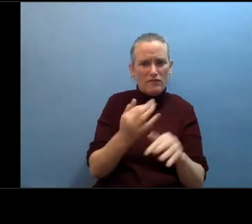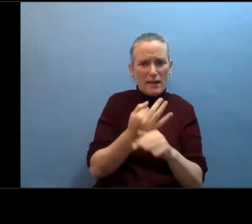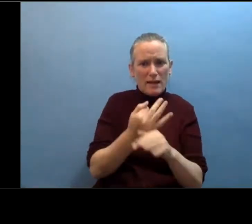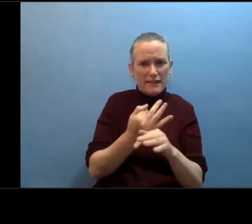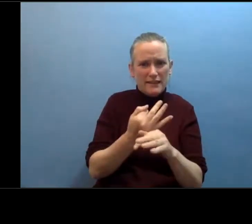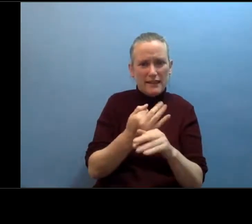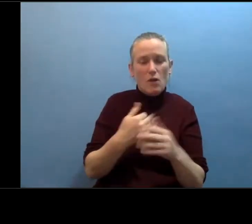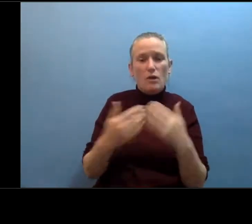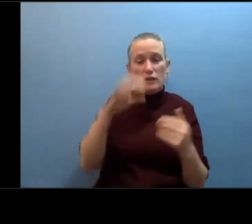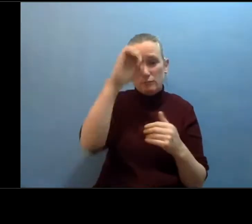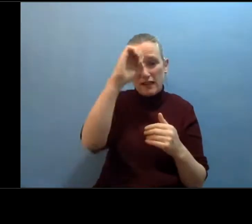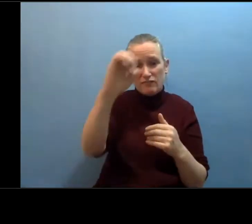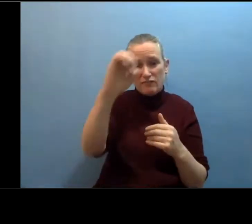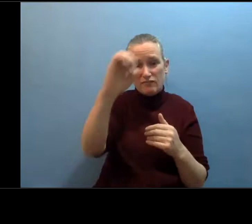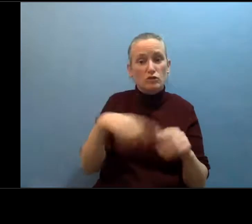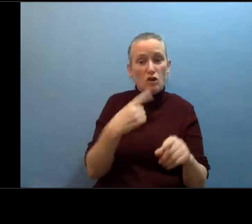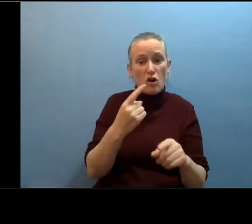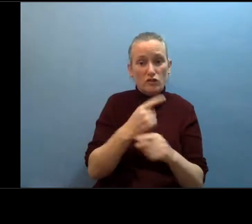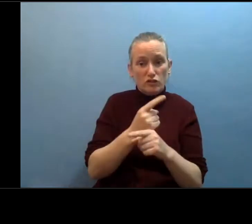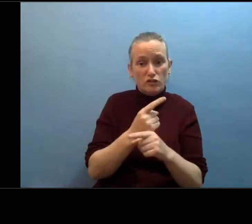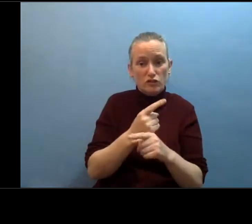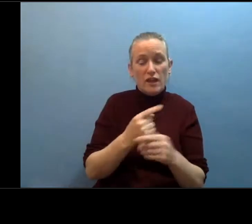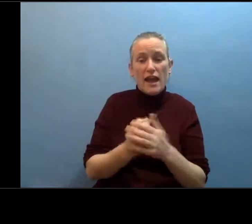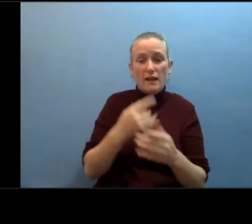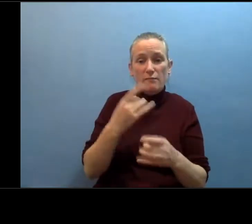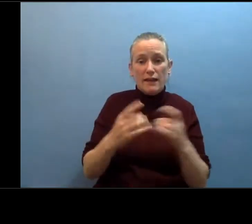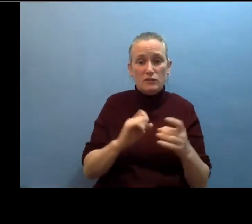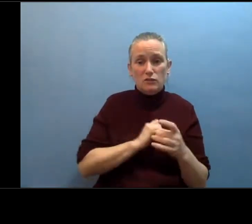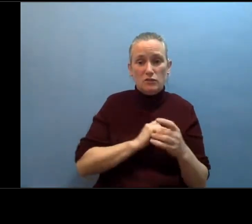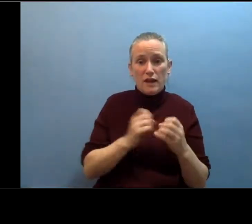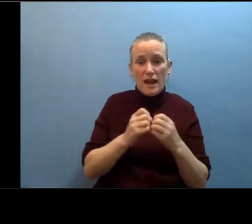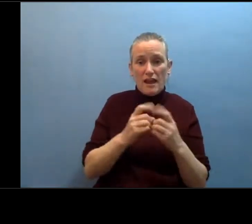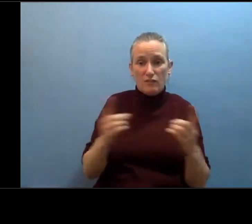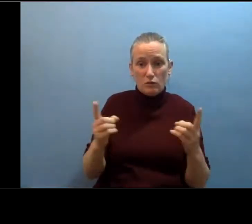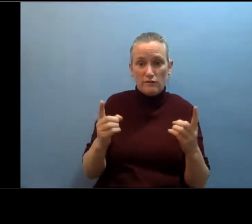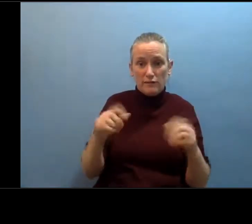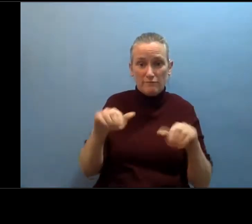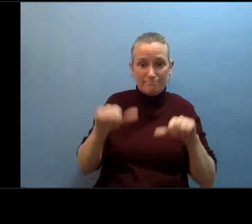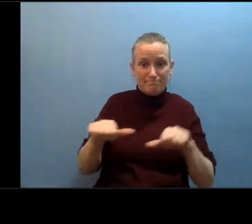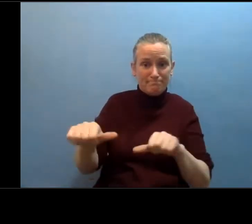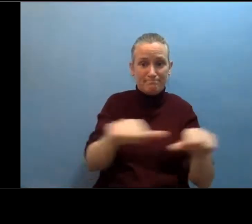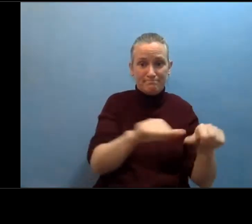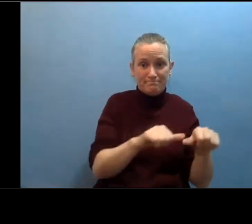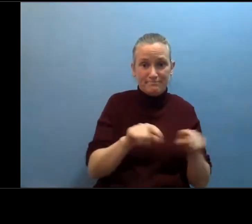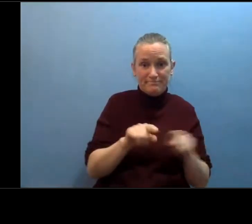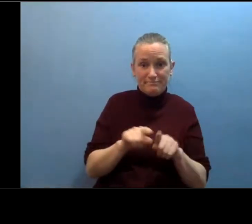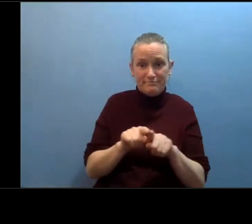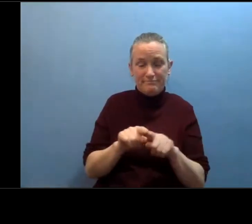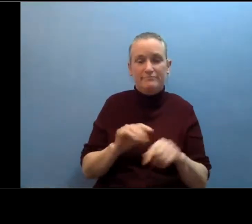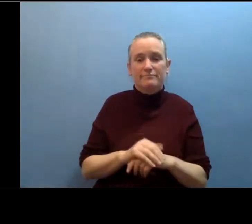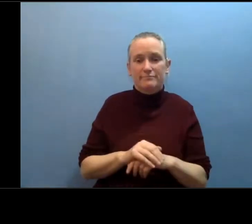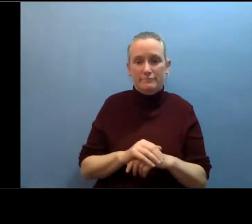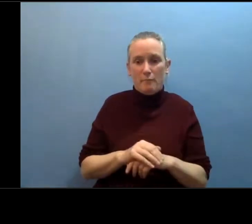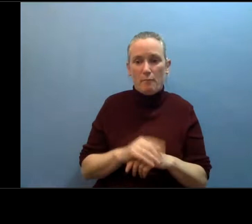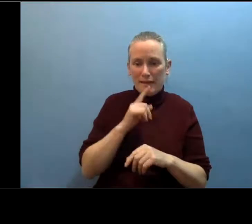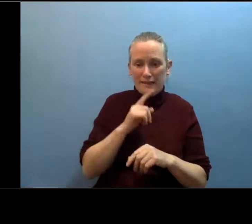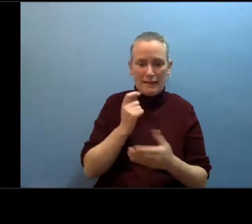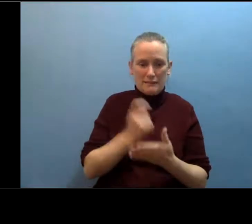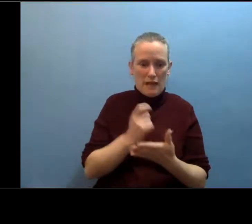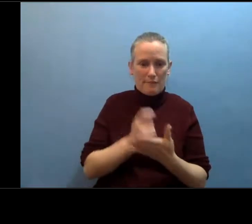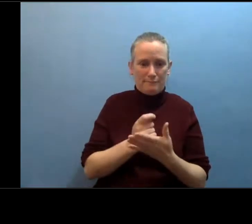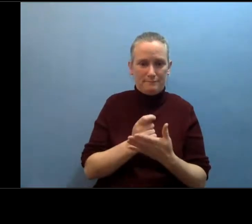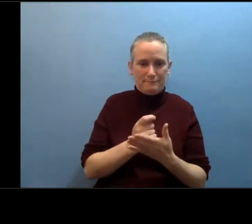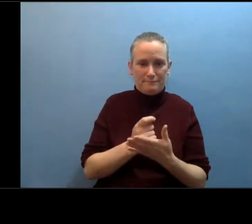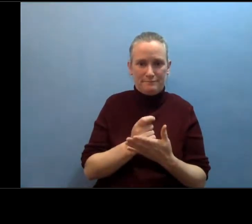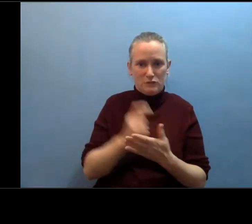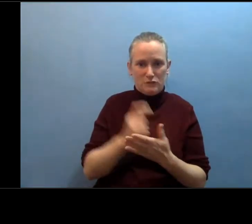daughter? And making sure that everybody's buying into that as well, so that you're setting aside that time yourself,